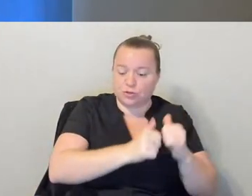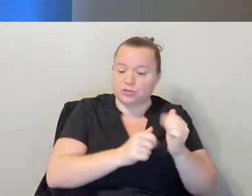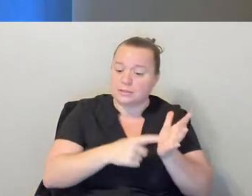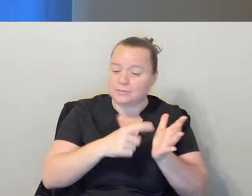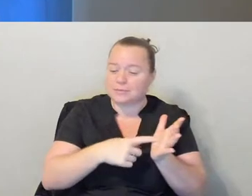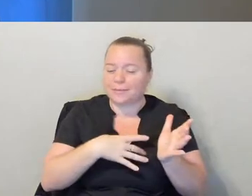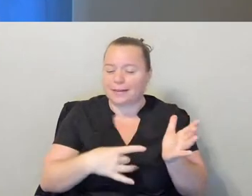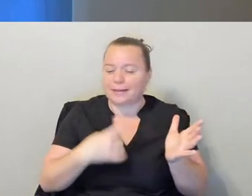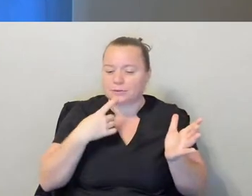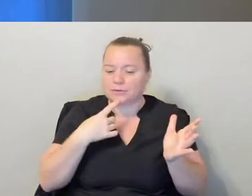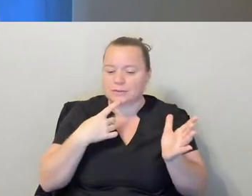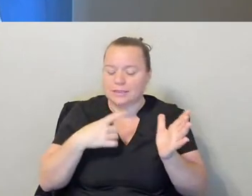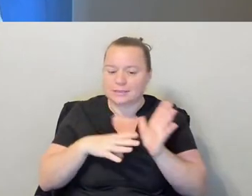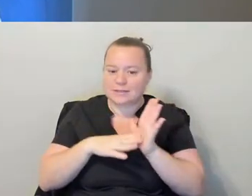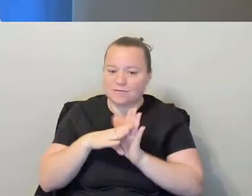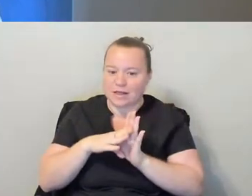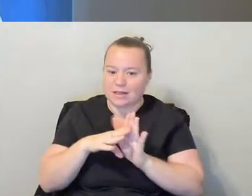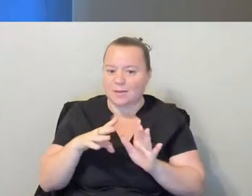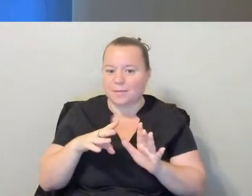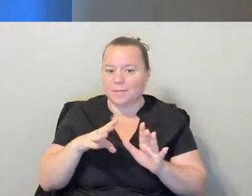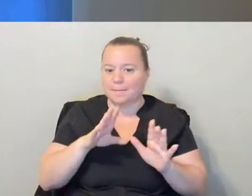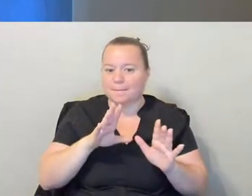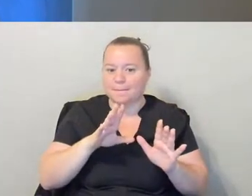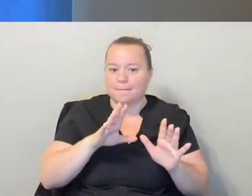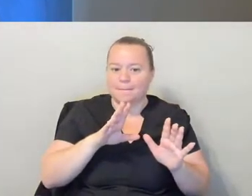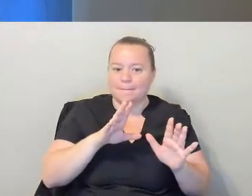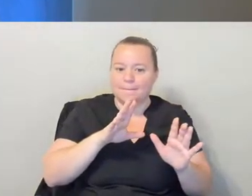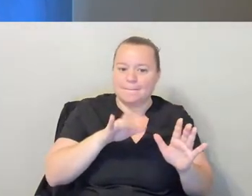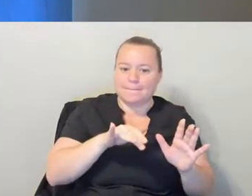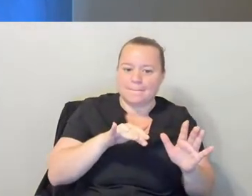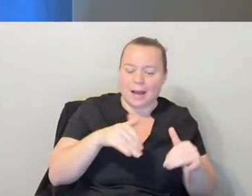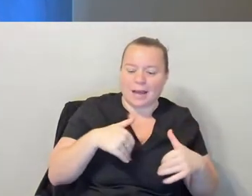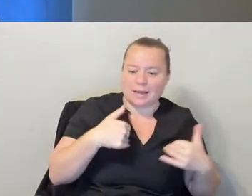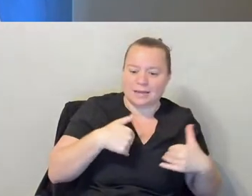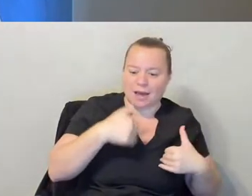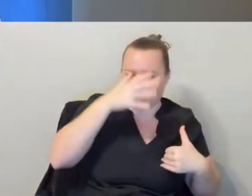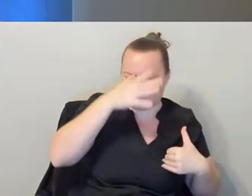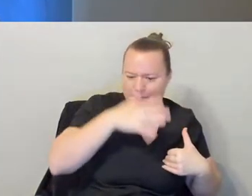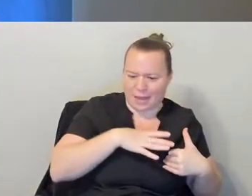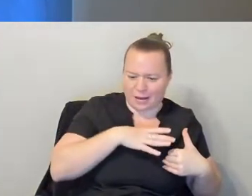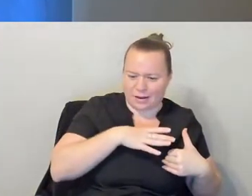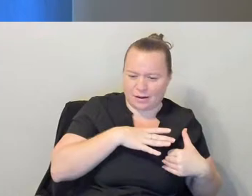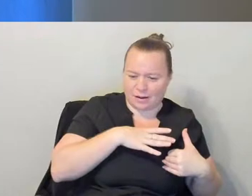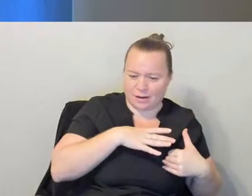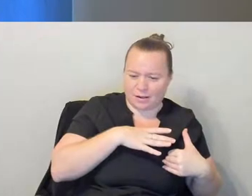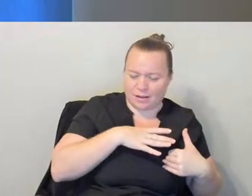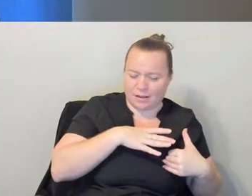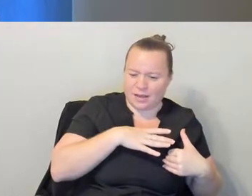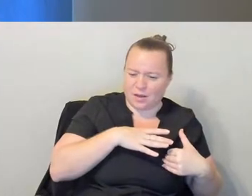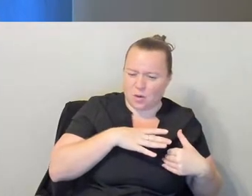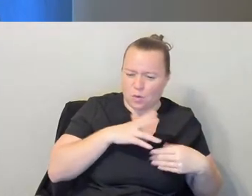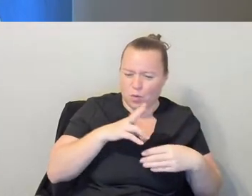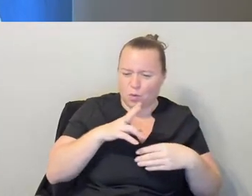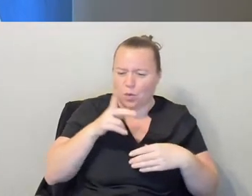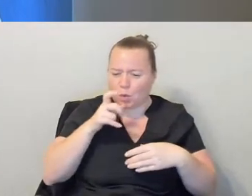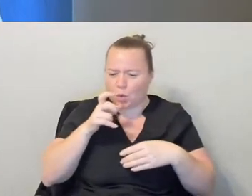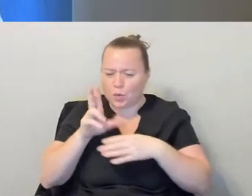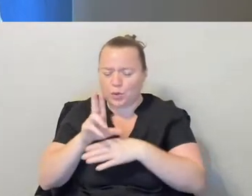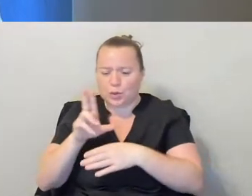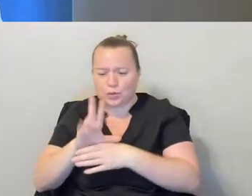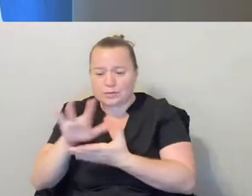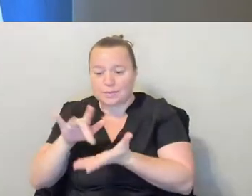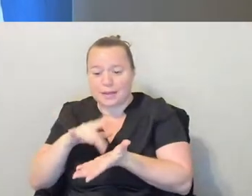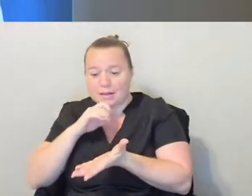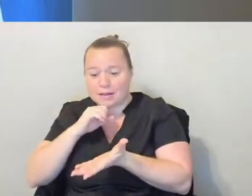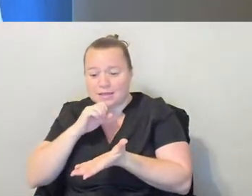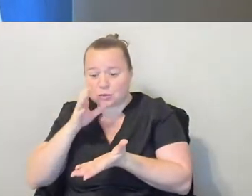say developed by young men to be used by middle-aged women in the health workforce. Of course, it's just a